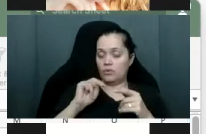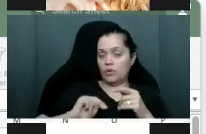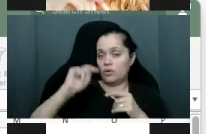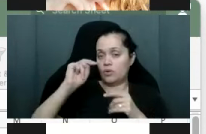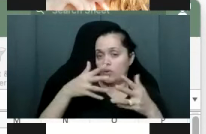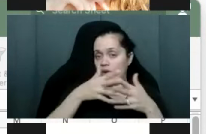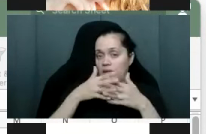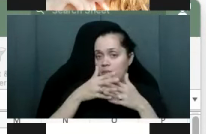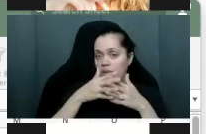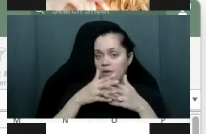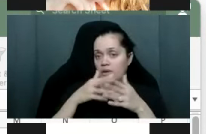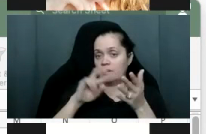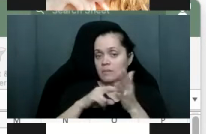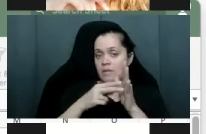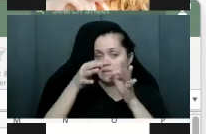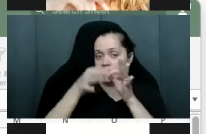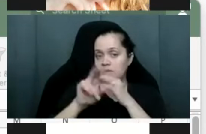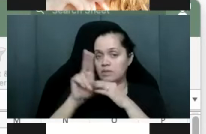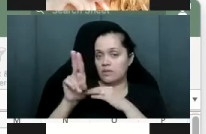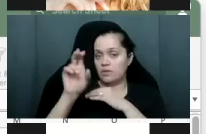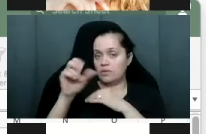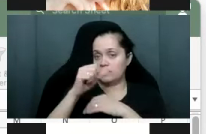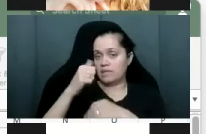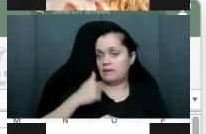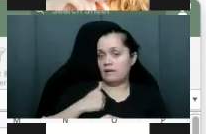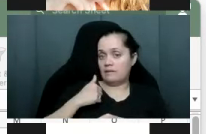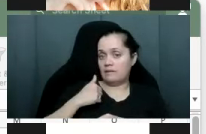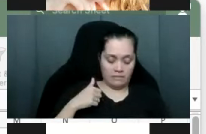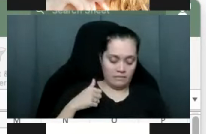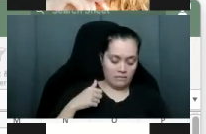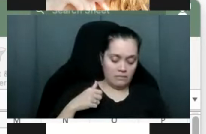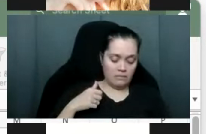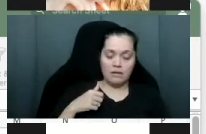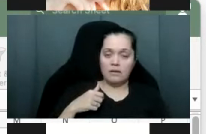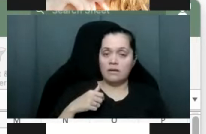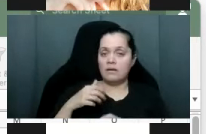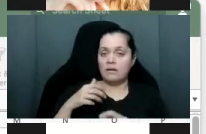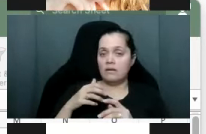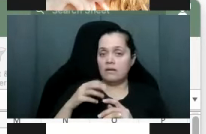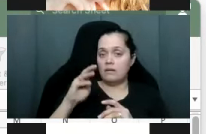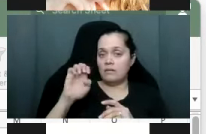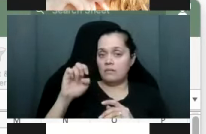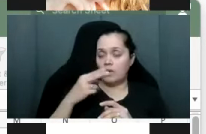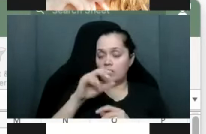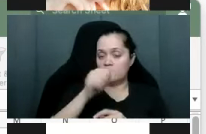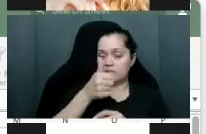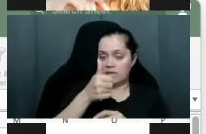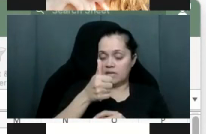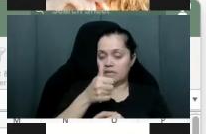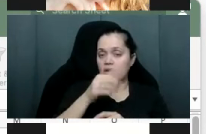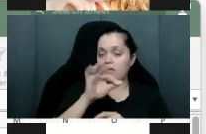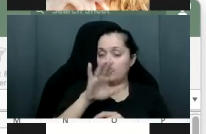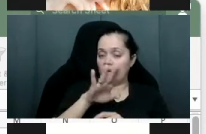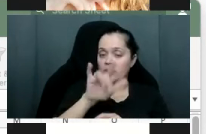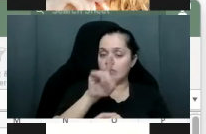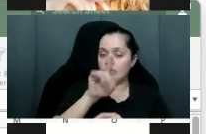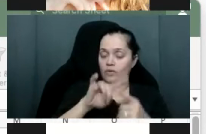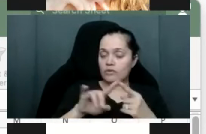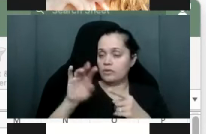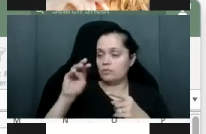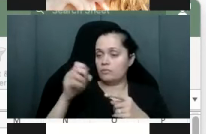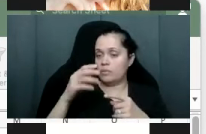is simply the United States and Canada. March 10th, February 24th to March 10th will be